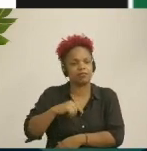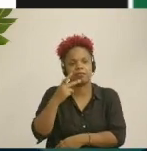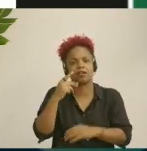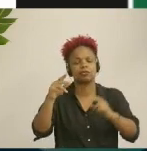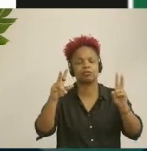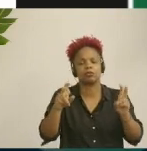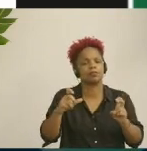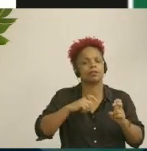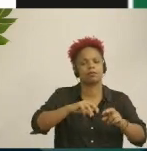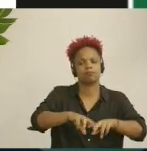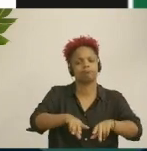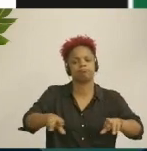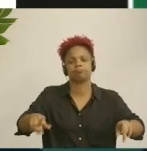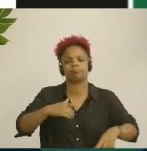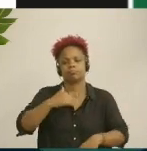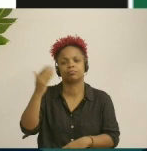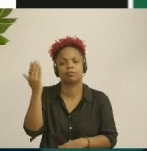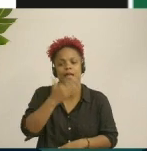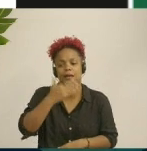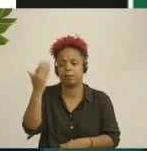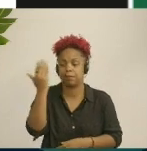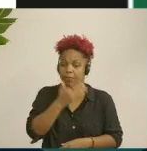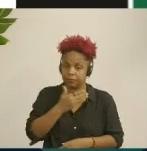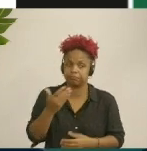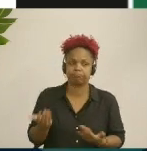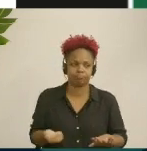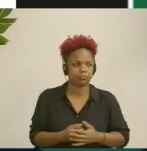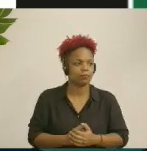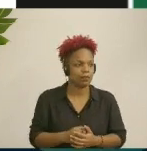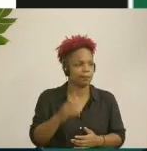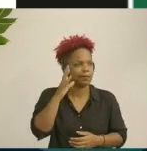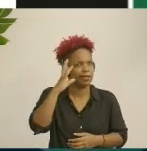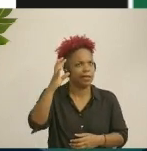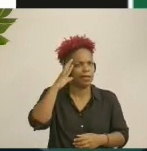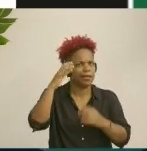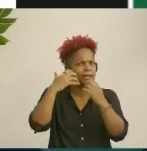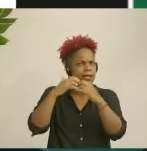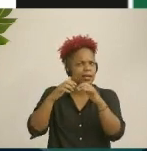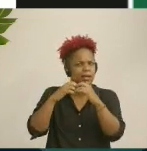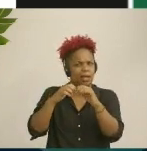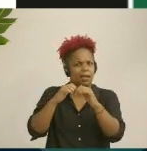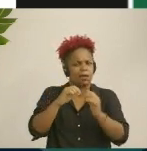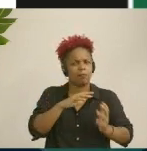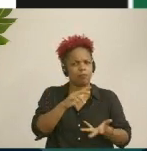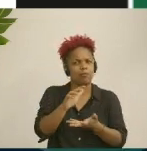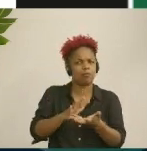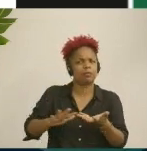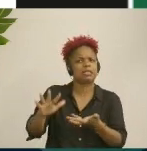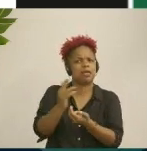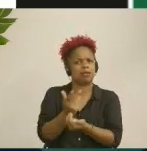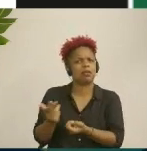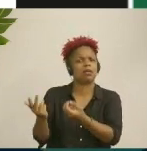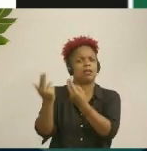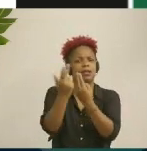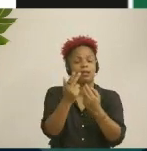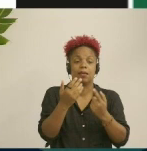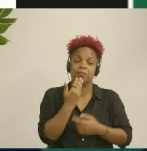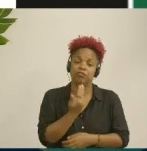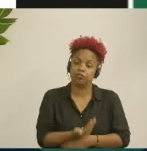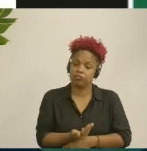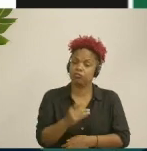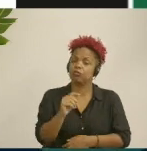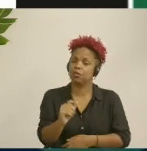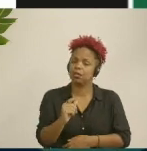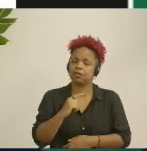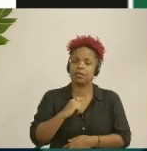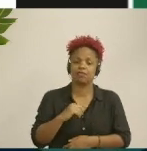global evidence architecture? So when we received a request in 3 days to say, what can public health units do